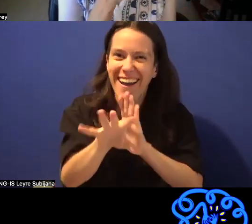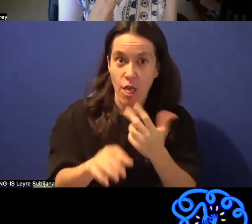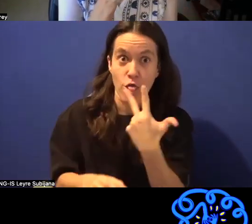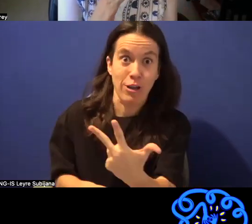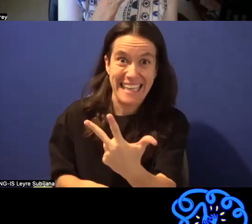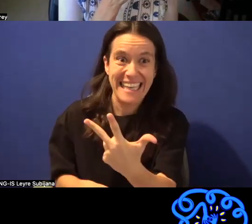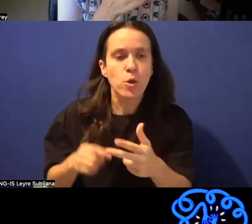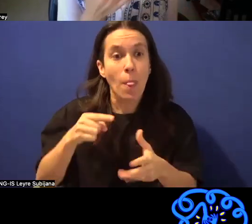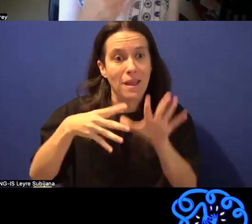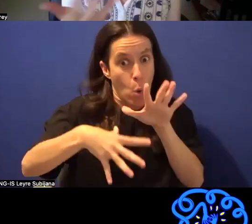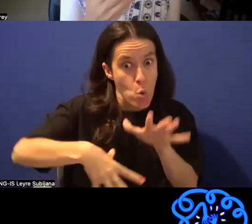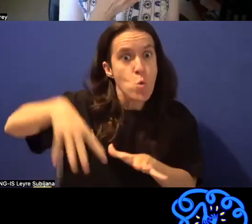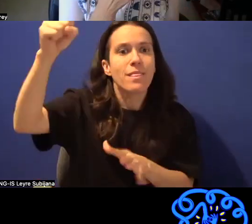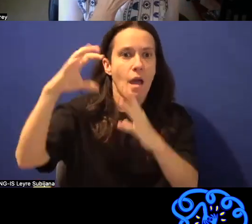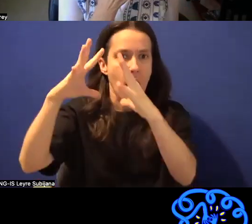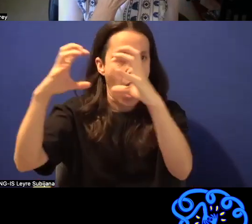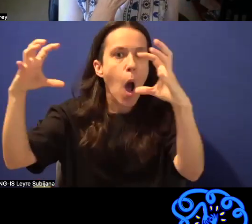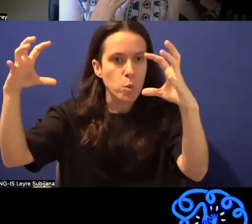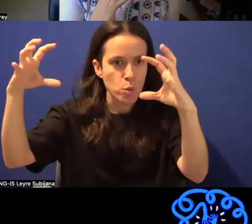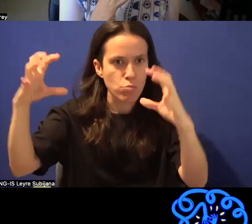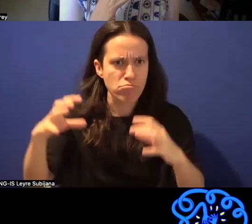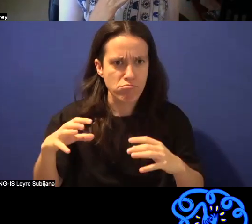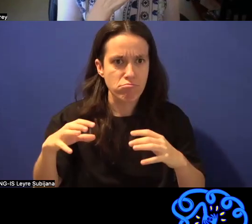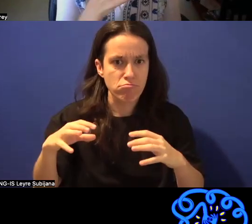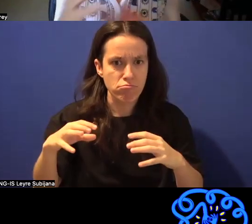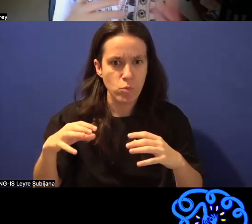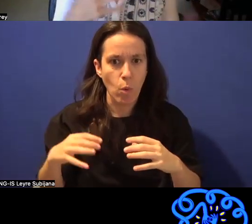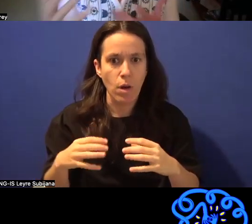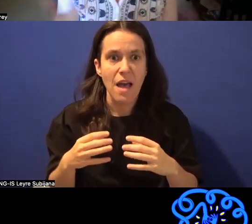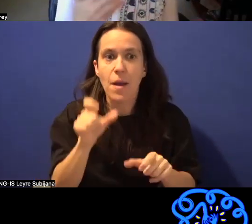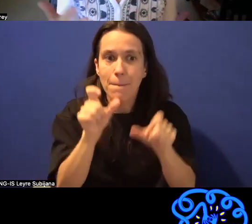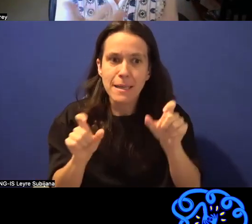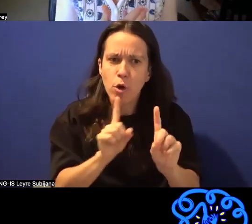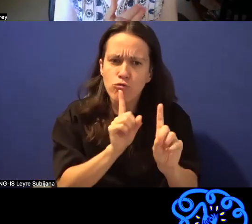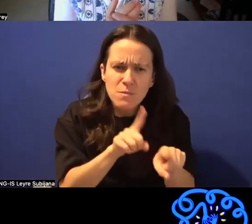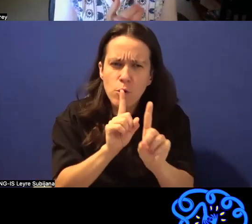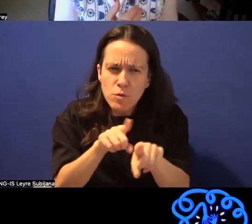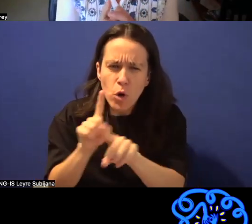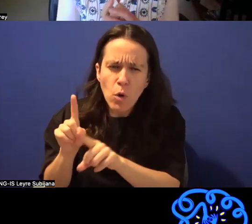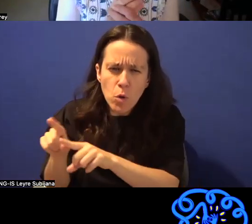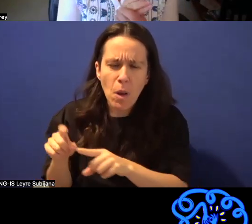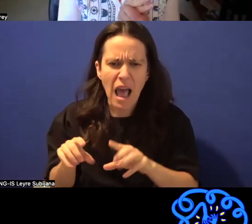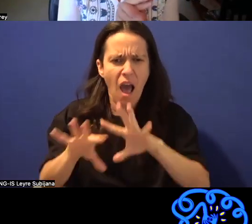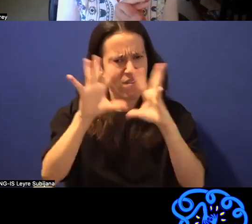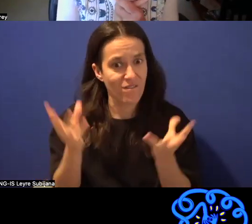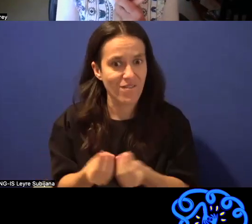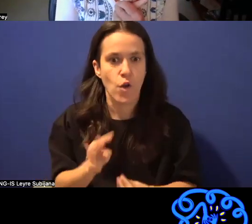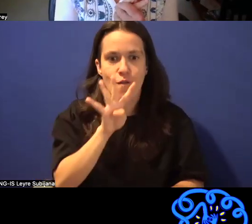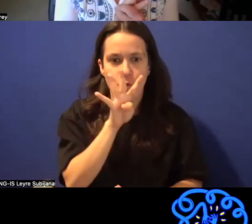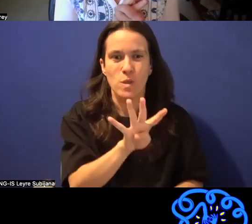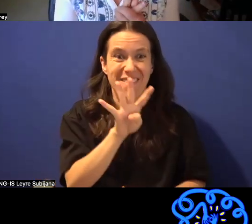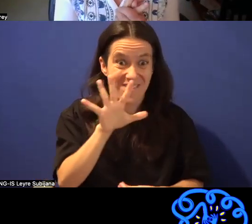at least up to 15 people responded to each Q sign. We may have up to 45 different semantic associates per